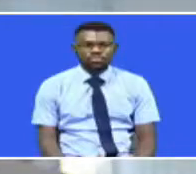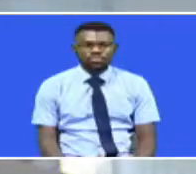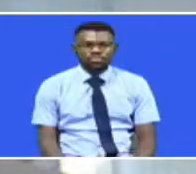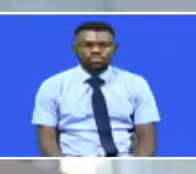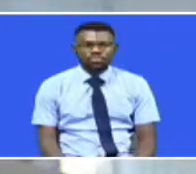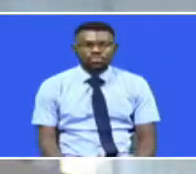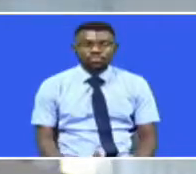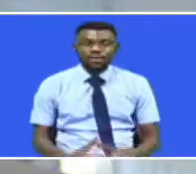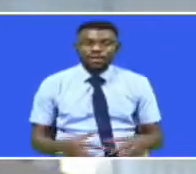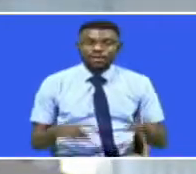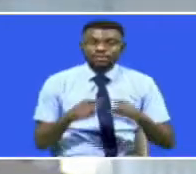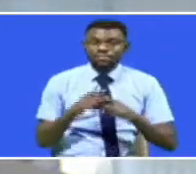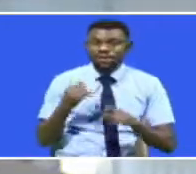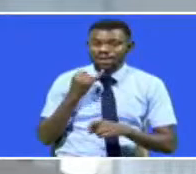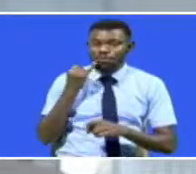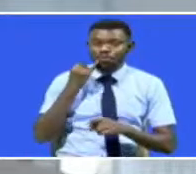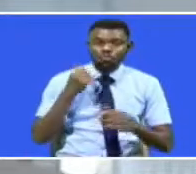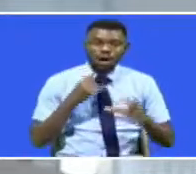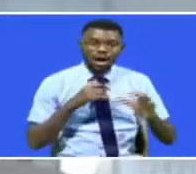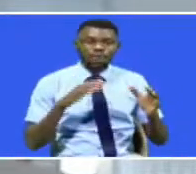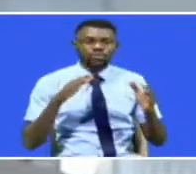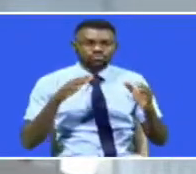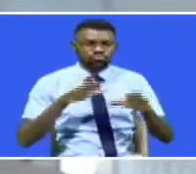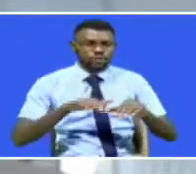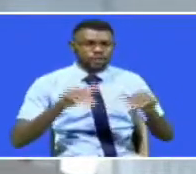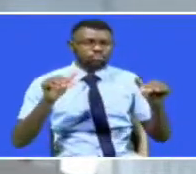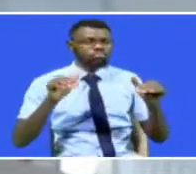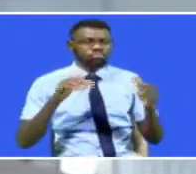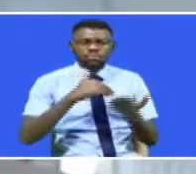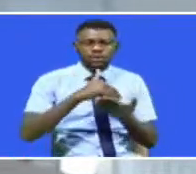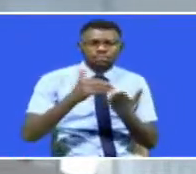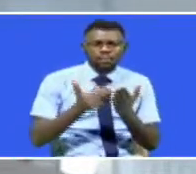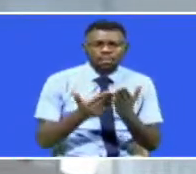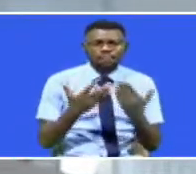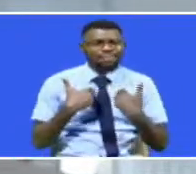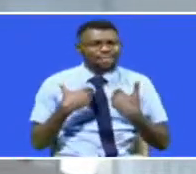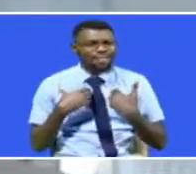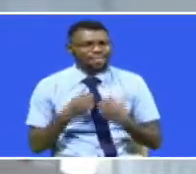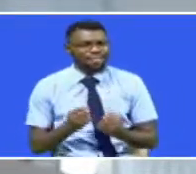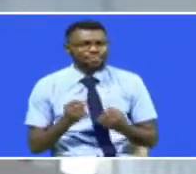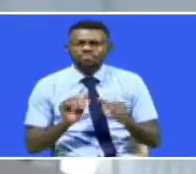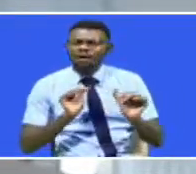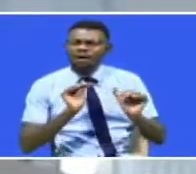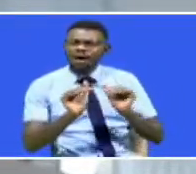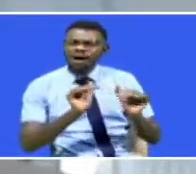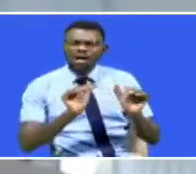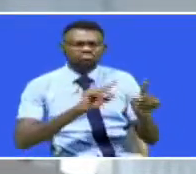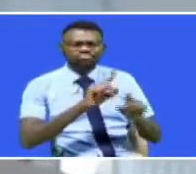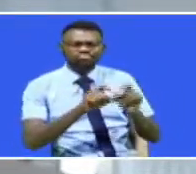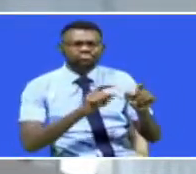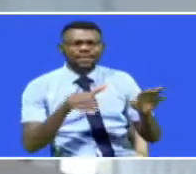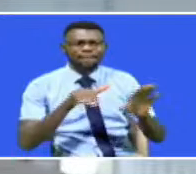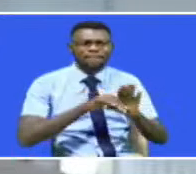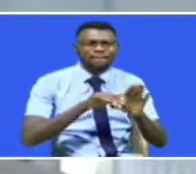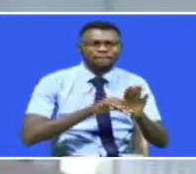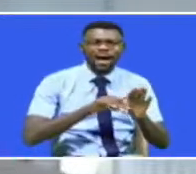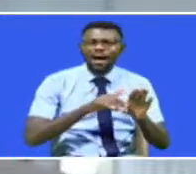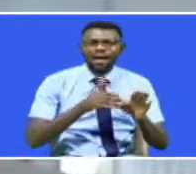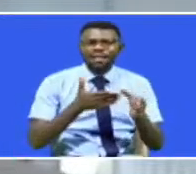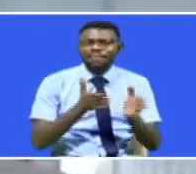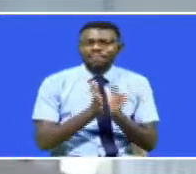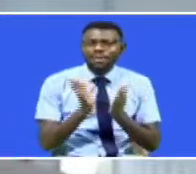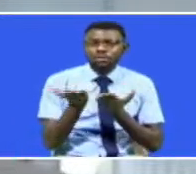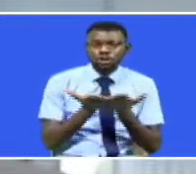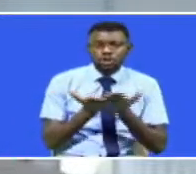Meanwhile, the Nakuru County Assembly Departmental Committee on Health has today grilled officials from the Executive and the County Public Service Board. This follows